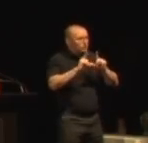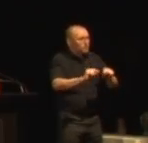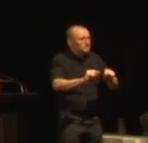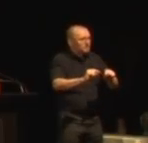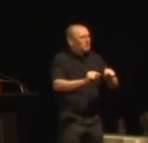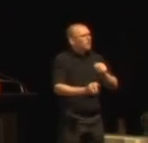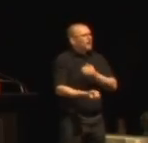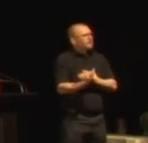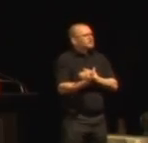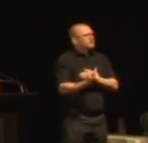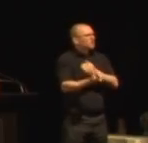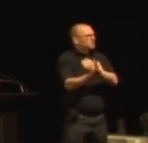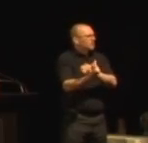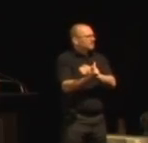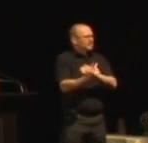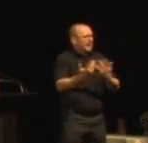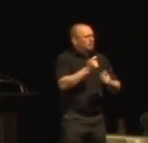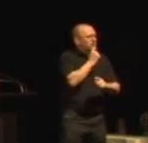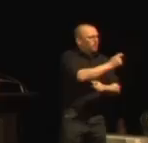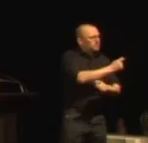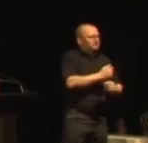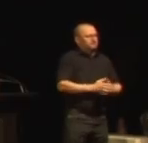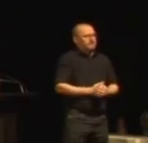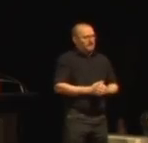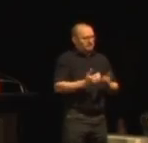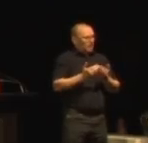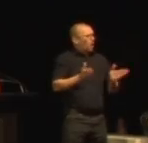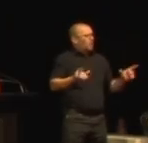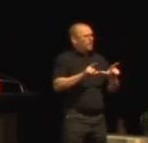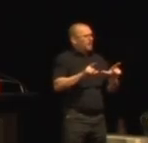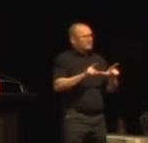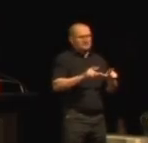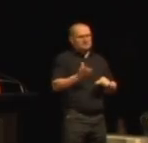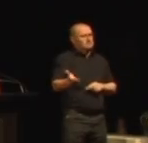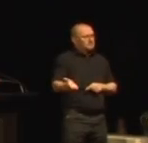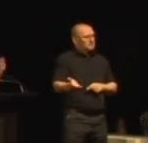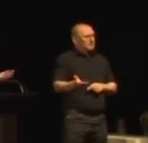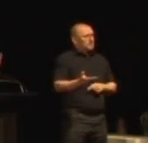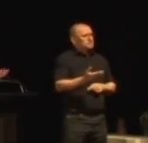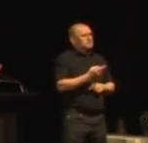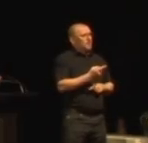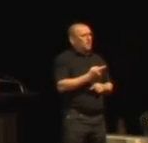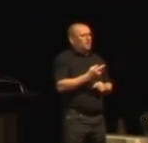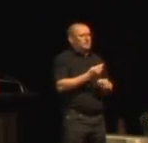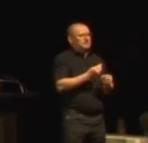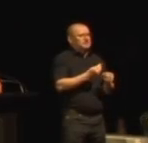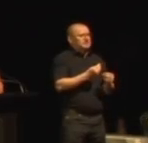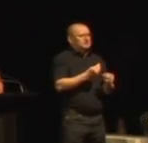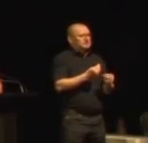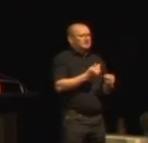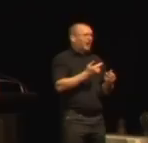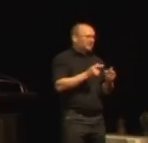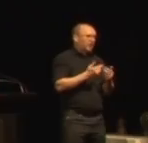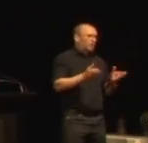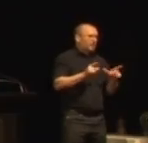report. It's open licensed under a CC attribution share-alike license, which maybe people do or do not understand.